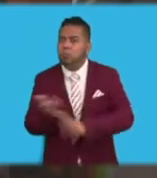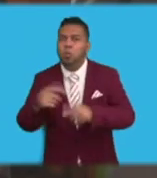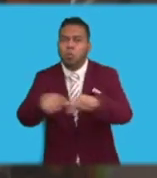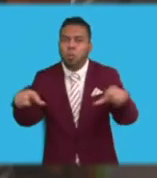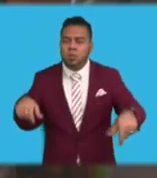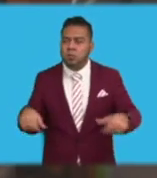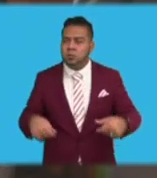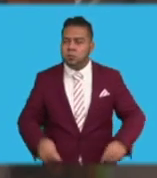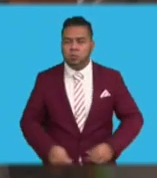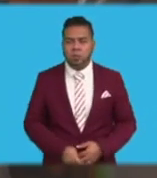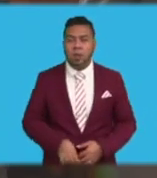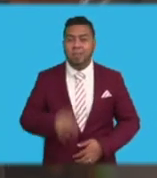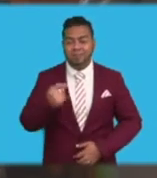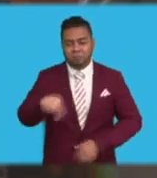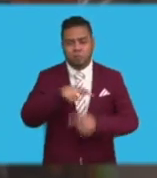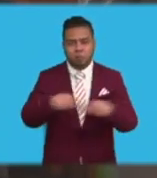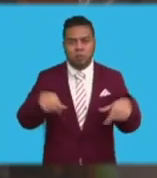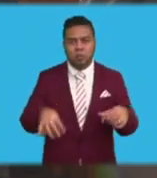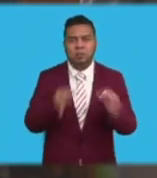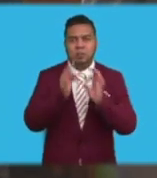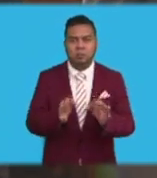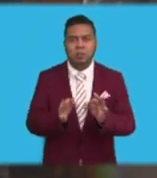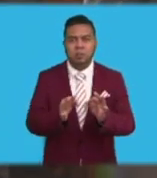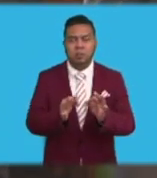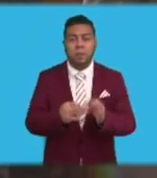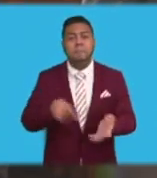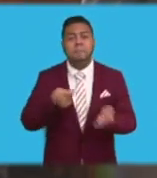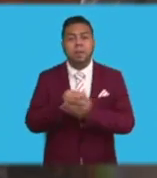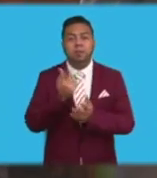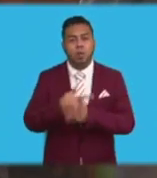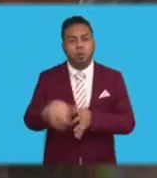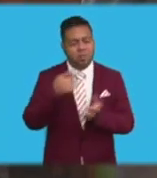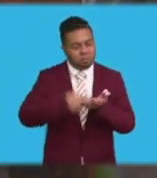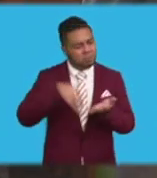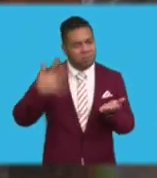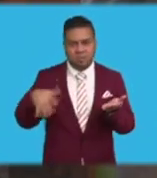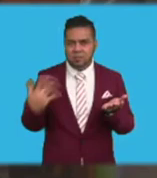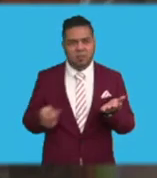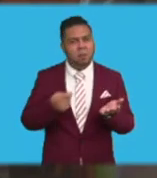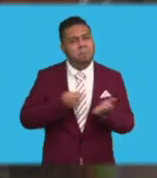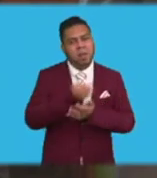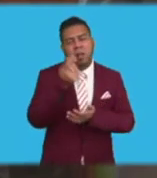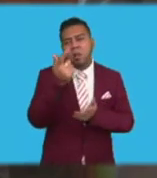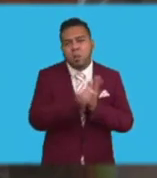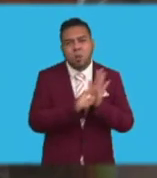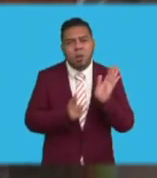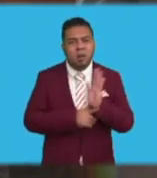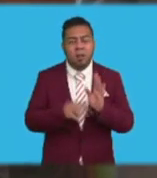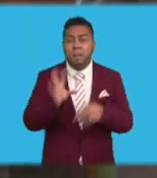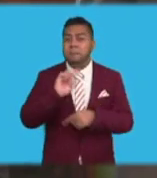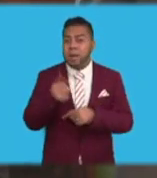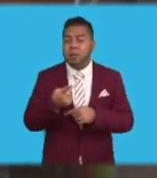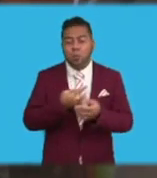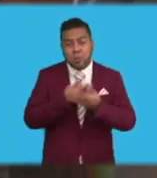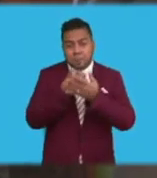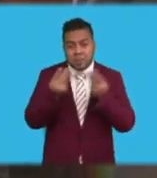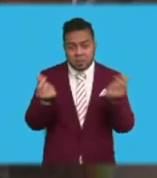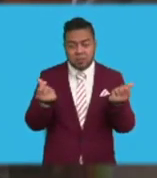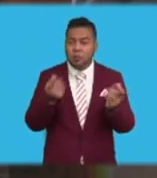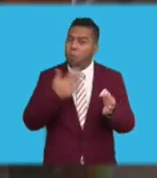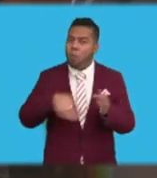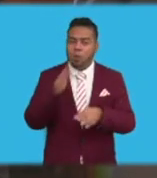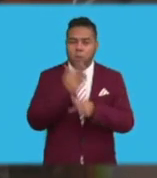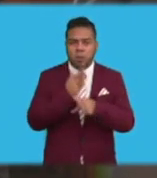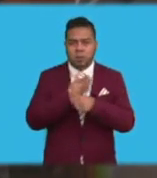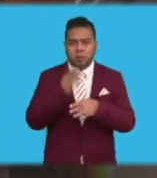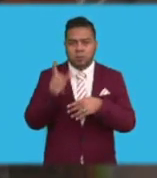time, an enormous amount of expense to pay for your lawyer and to be able to fight for your case. But with mediation, for all workers in Fiji, it